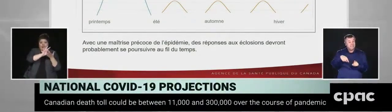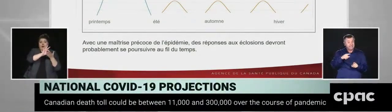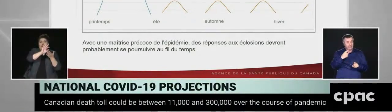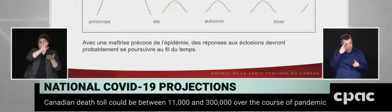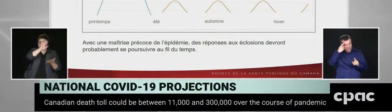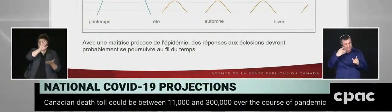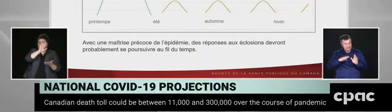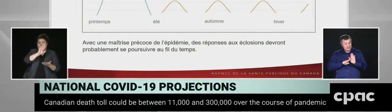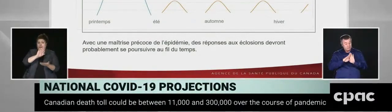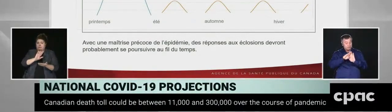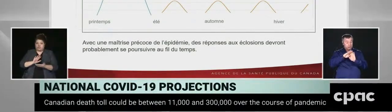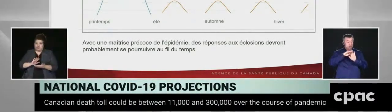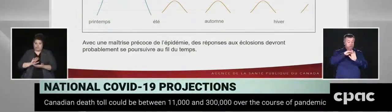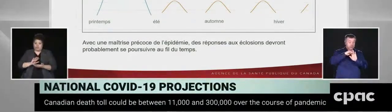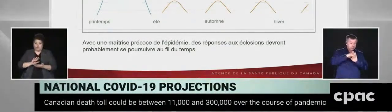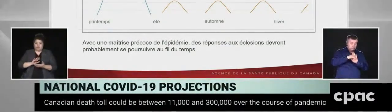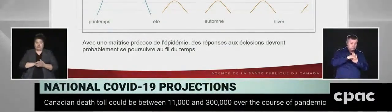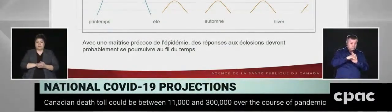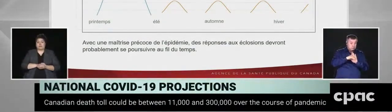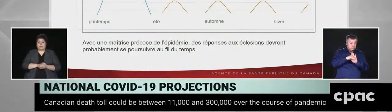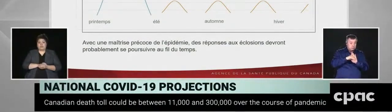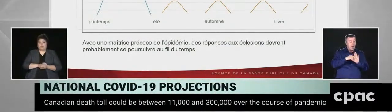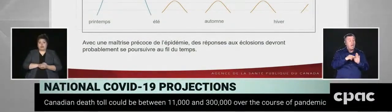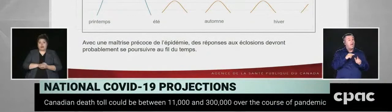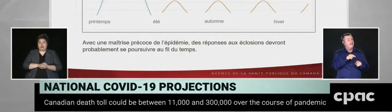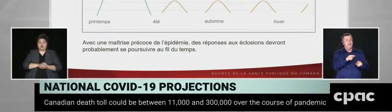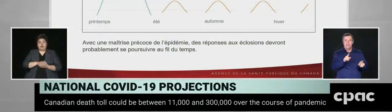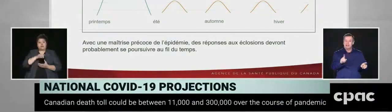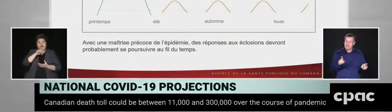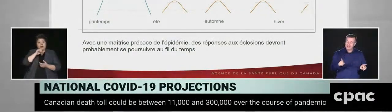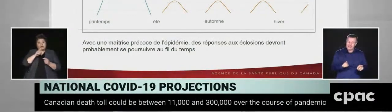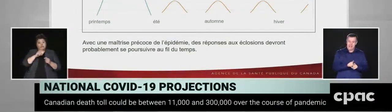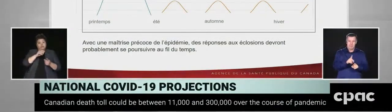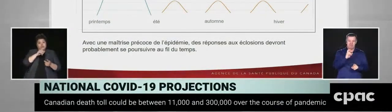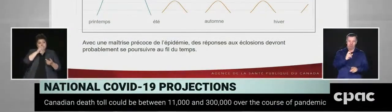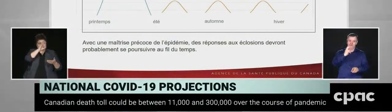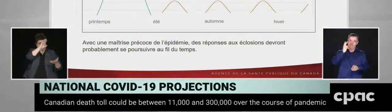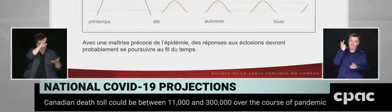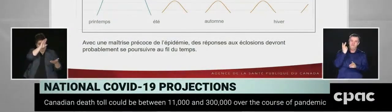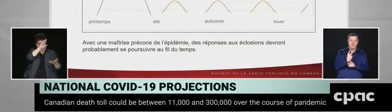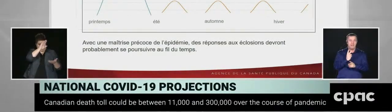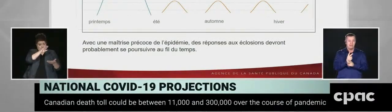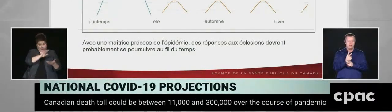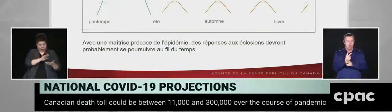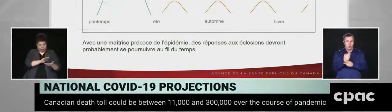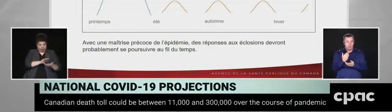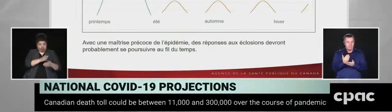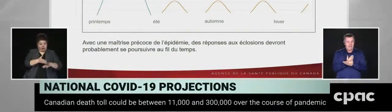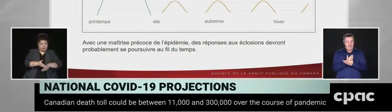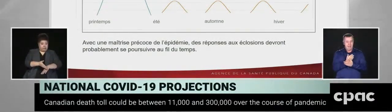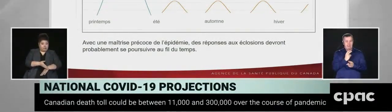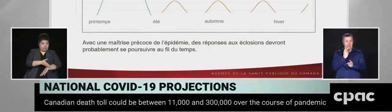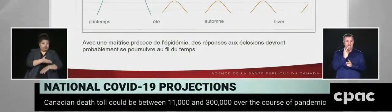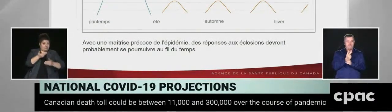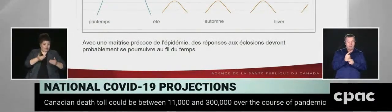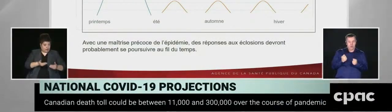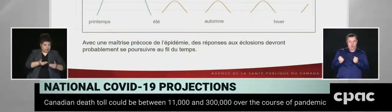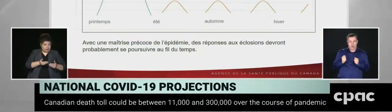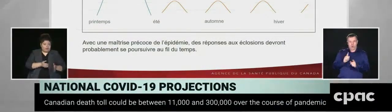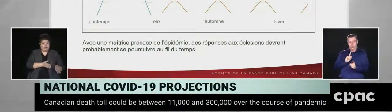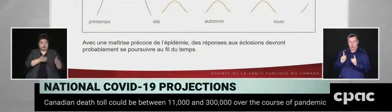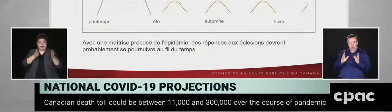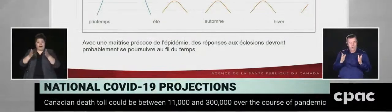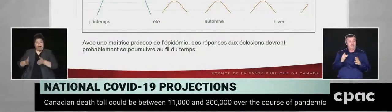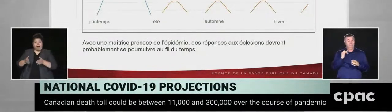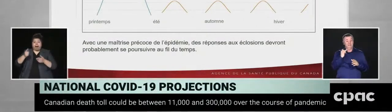de la courbe, il sera tout aussi critique de maintenir nos mesures de contrôle. Si nous relâchons nos